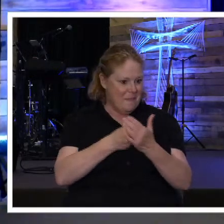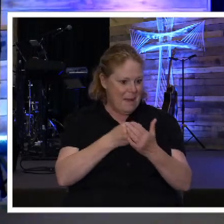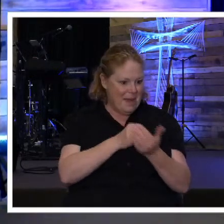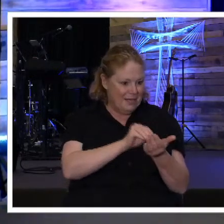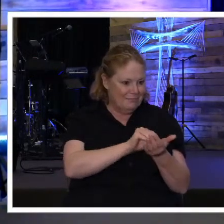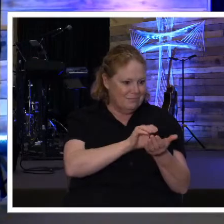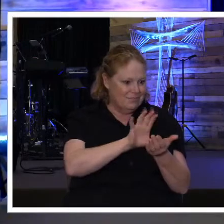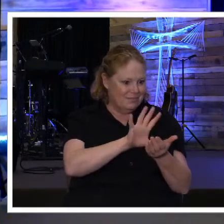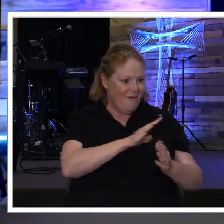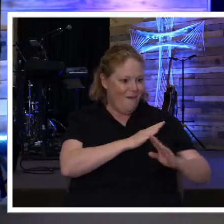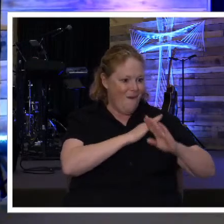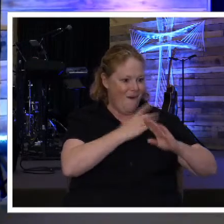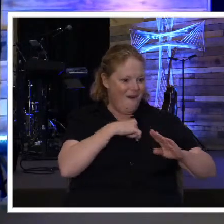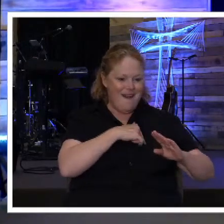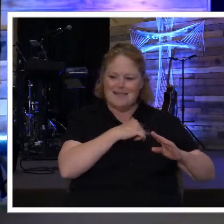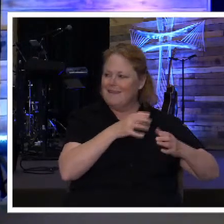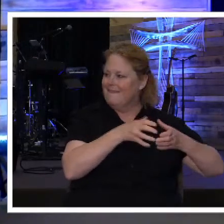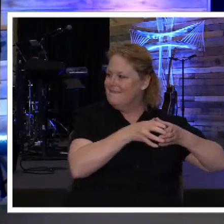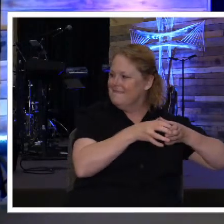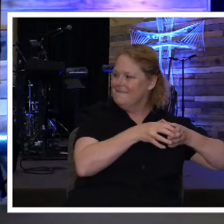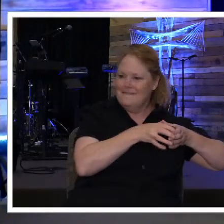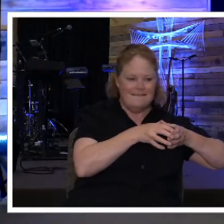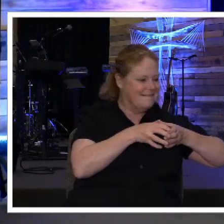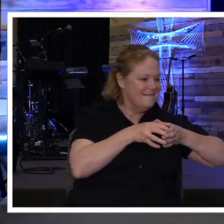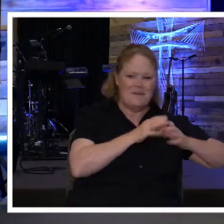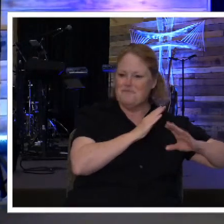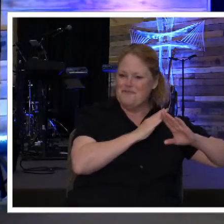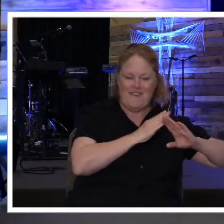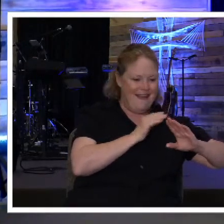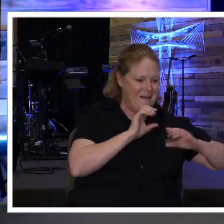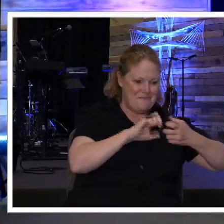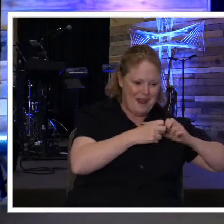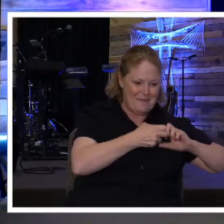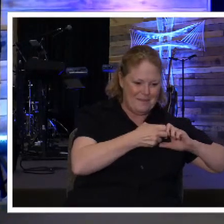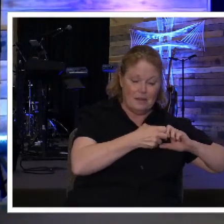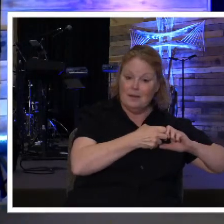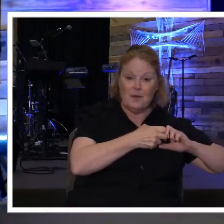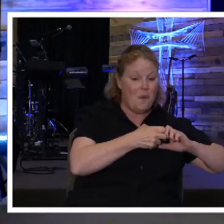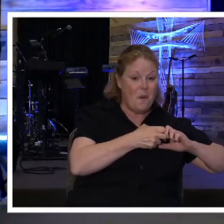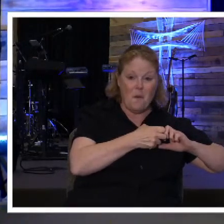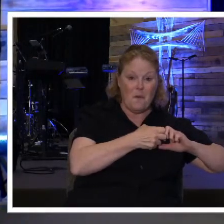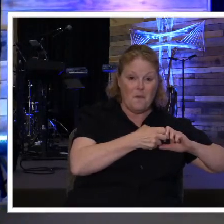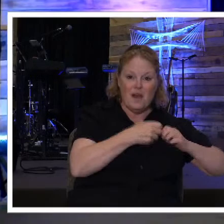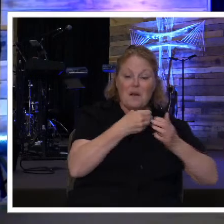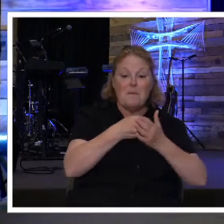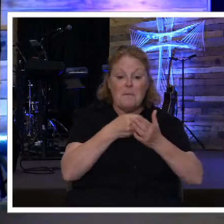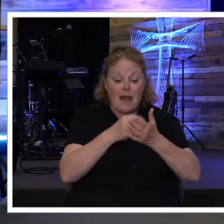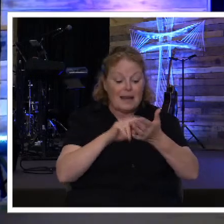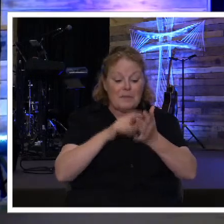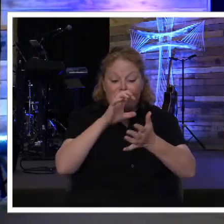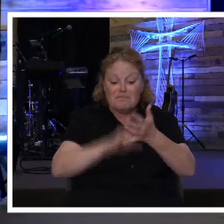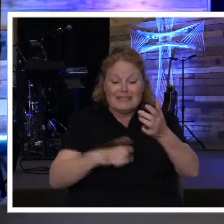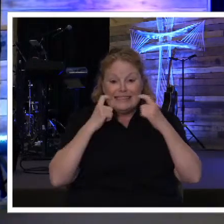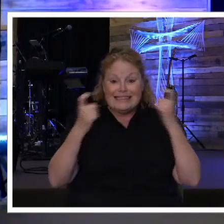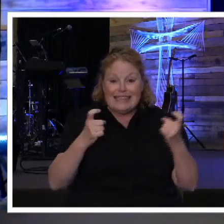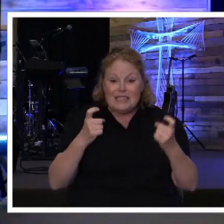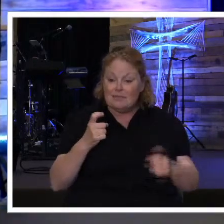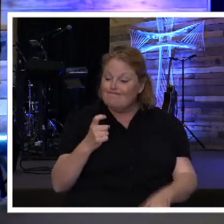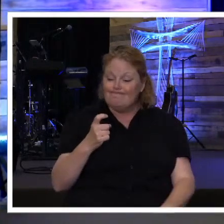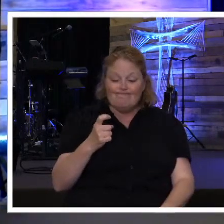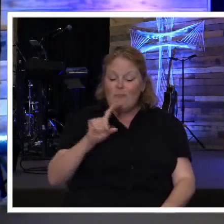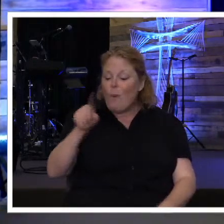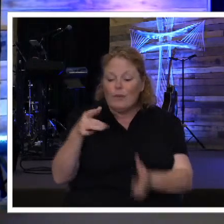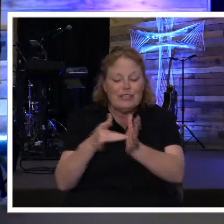going to insulate us from all the difficulties. Let me tell you something. Your money will not take your sin away. Only Jesus can do